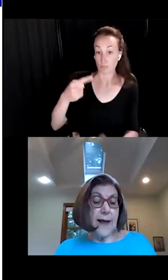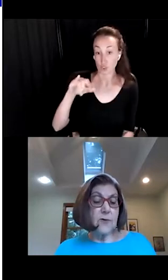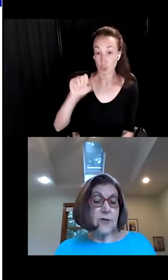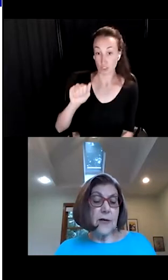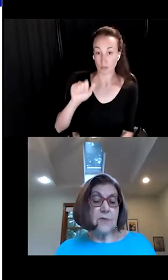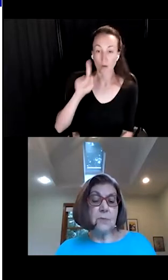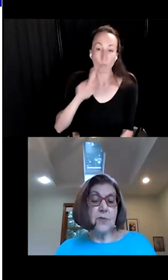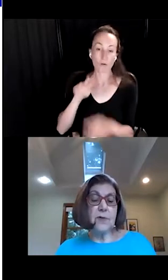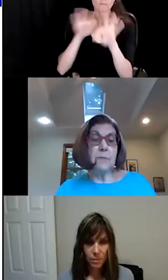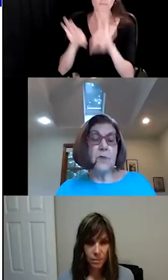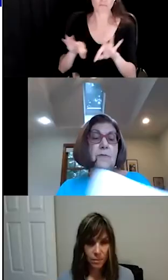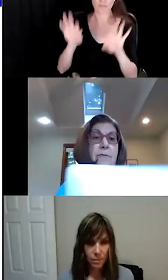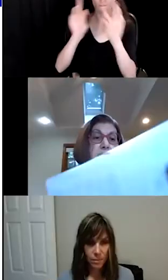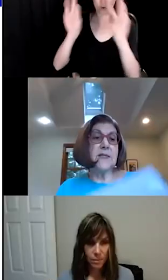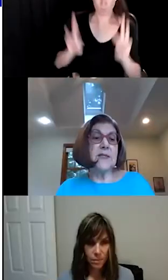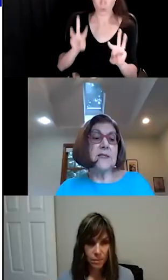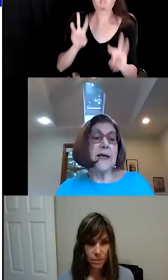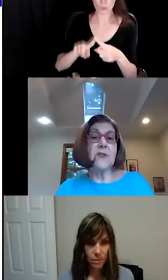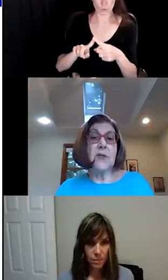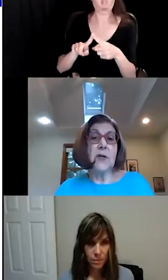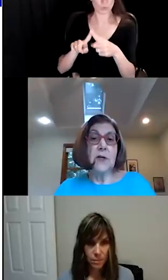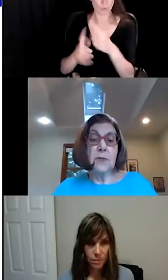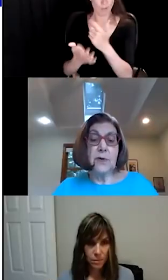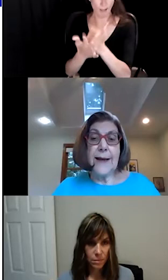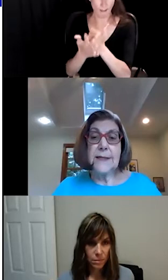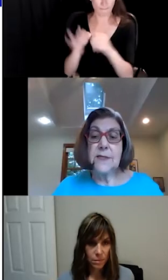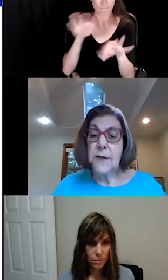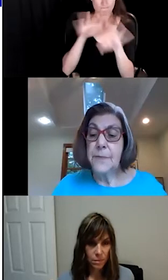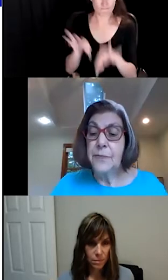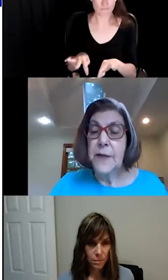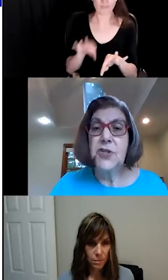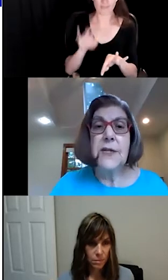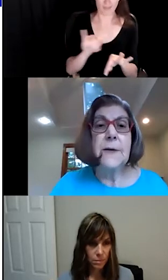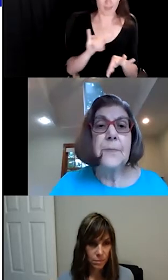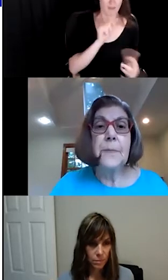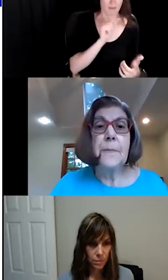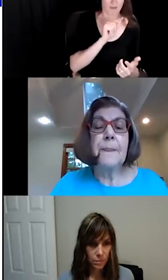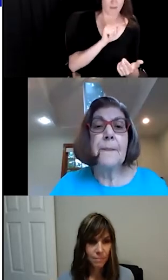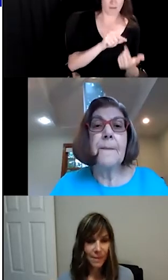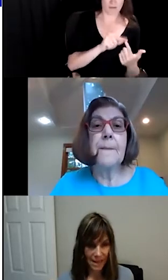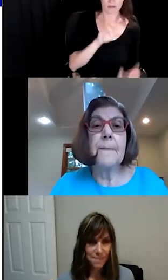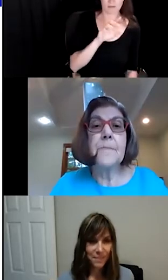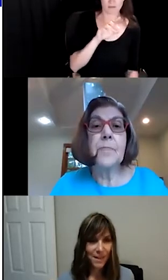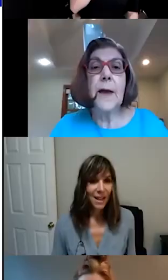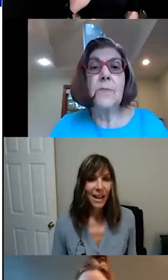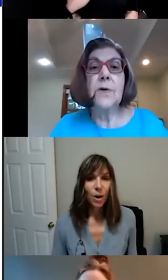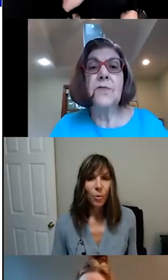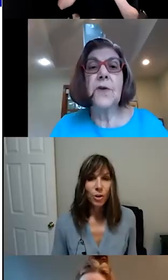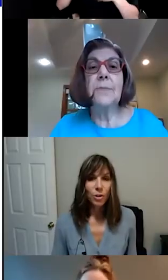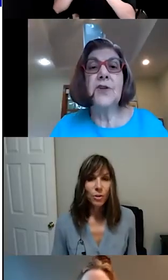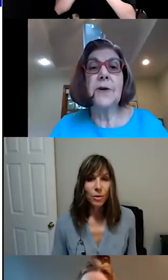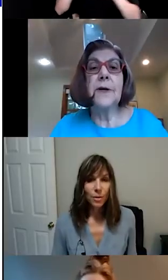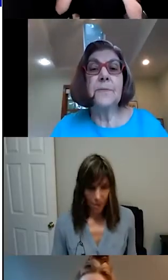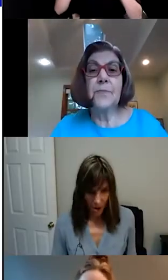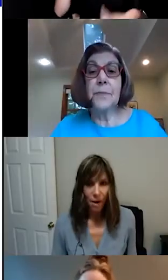right now to help support the move of ACCS to practice. Gina? Yep. I'm going to